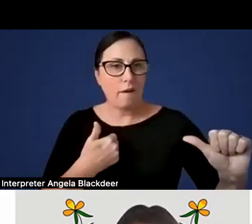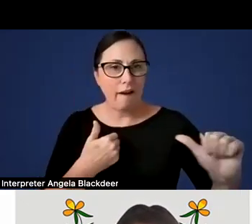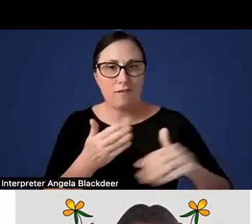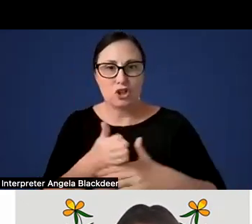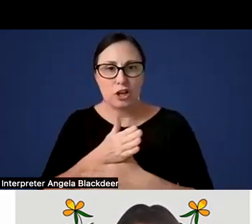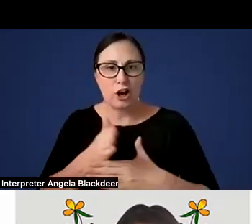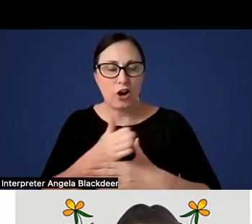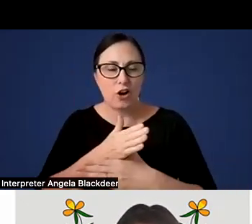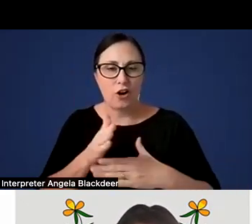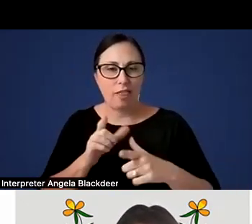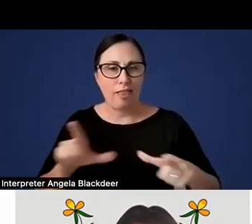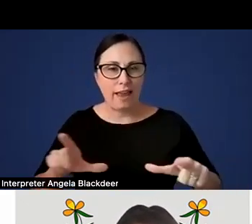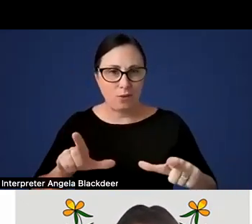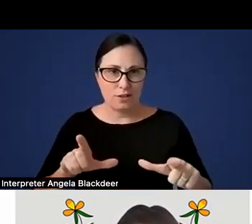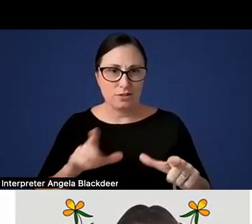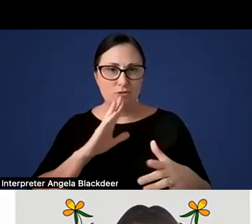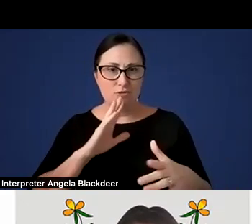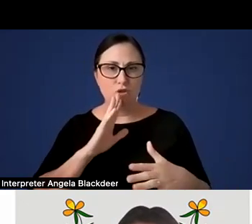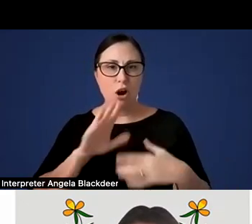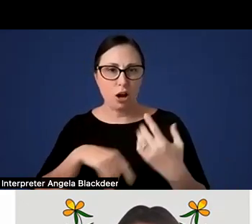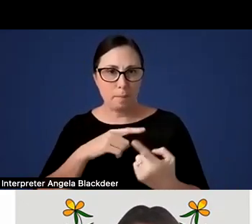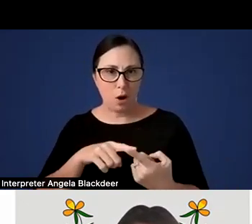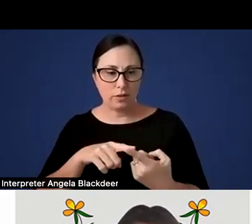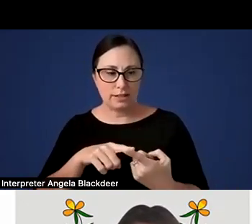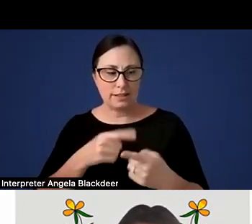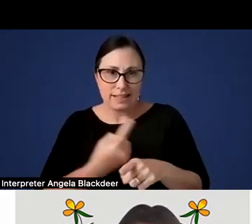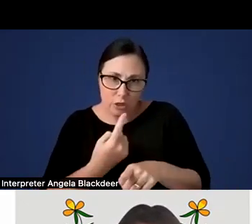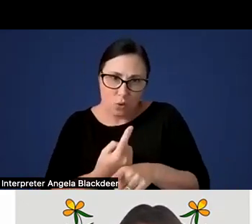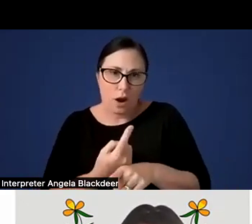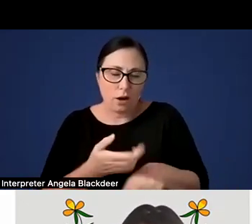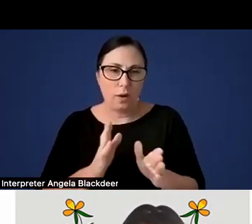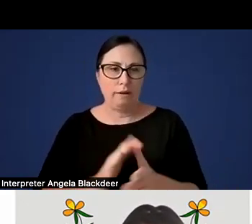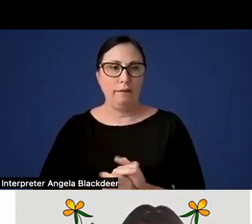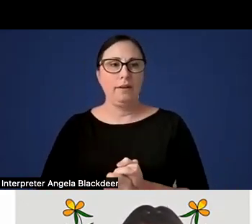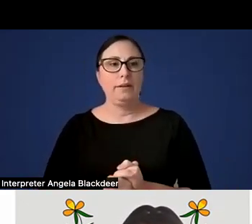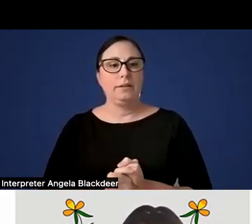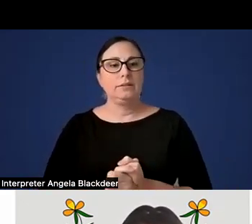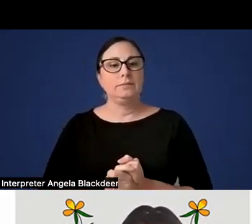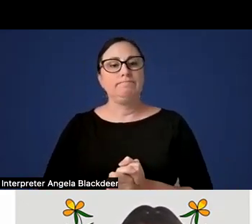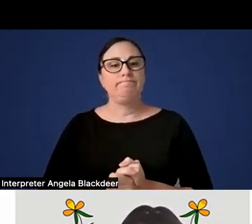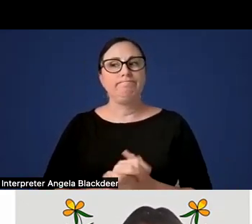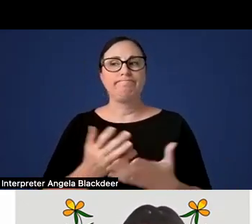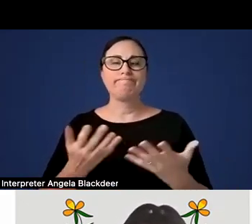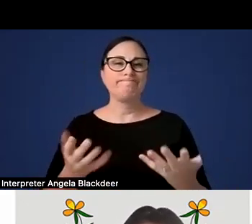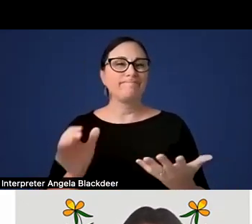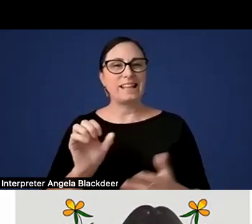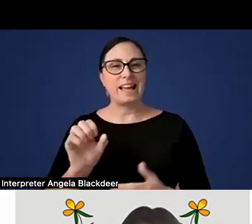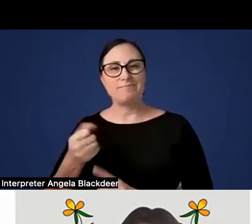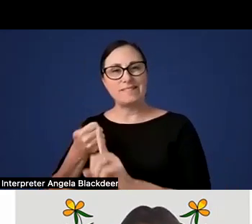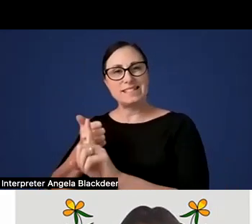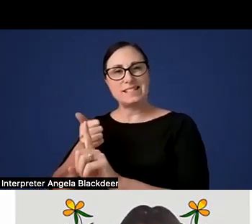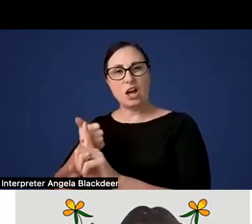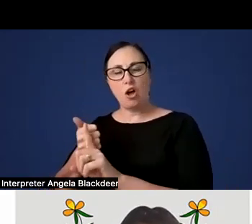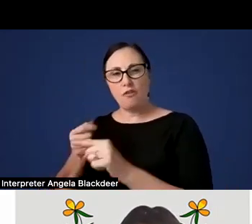I'm thinking even about a distinction between self-harm or